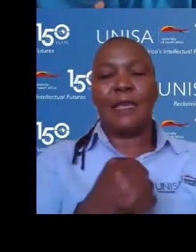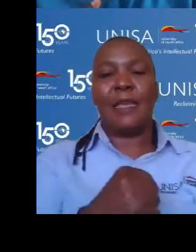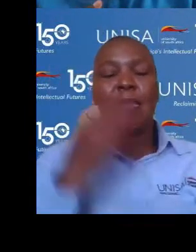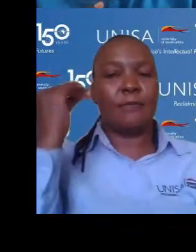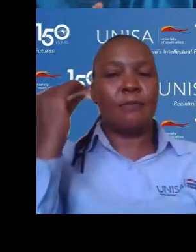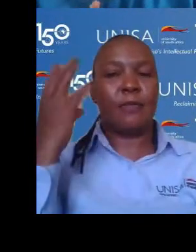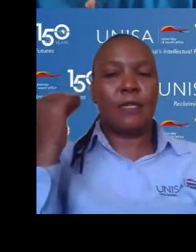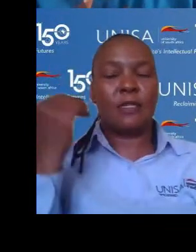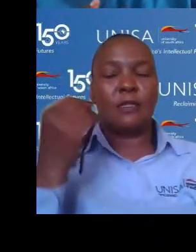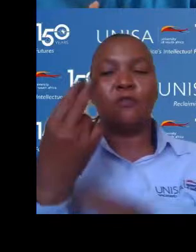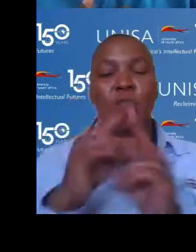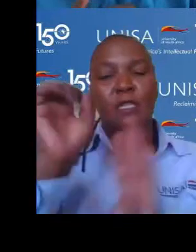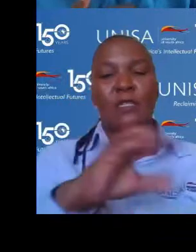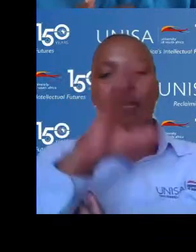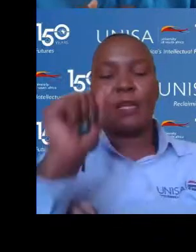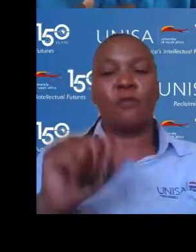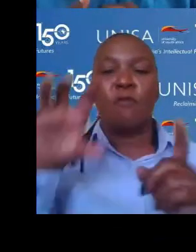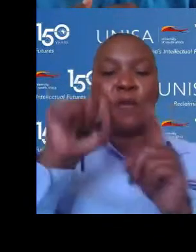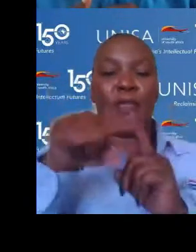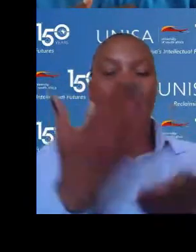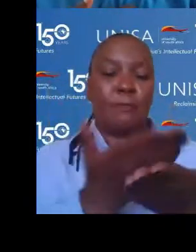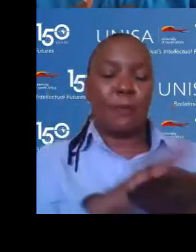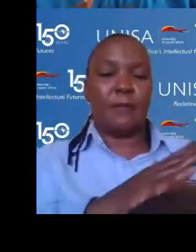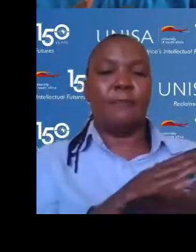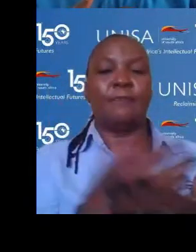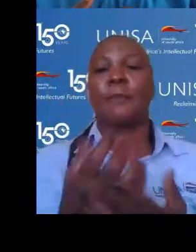come across this page. So a lot of